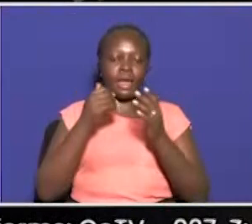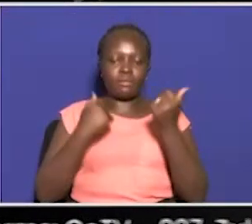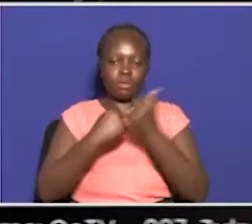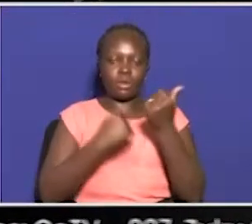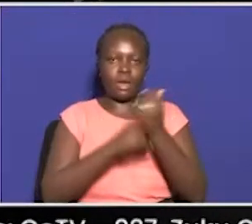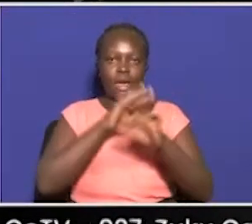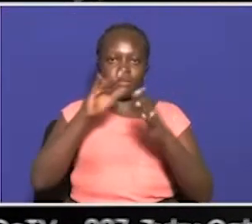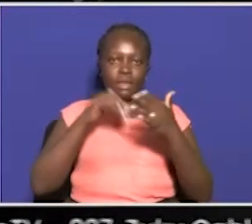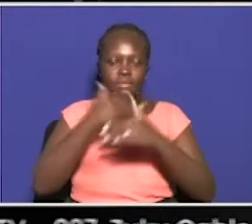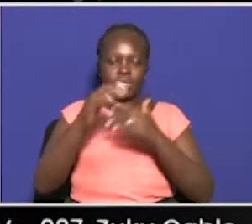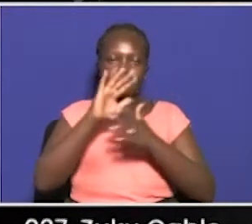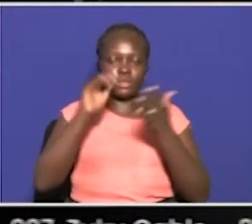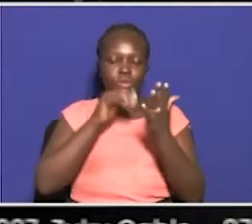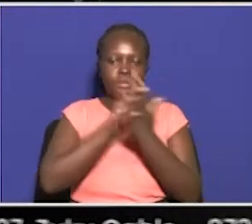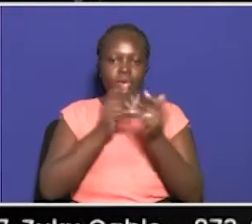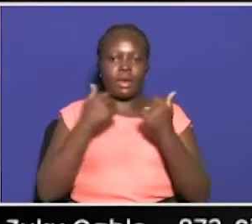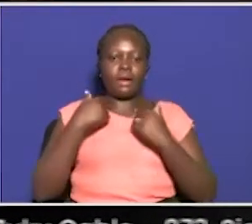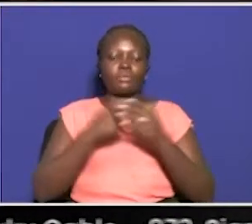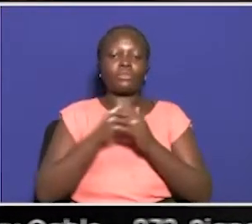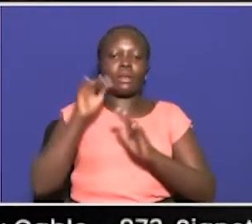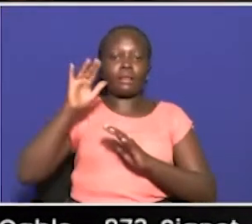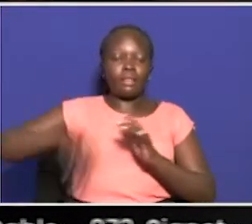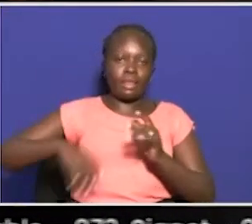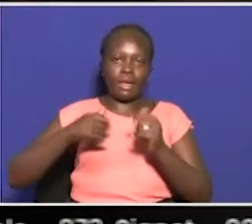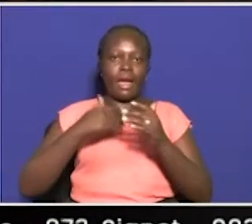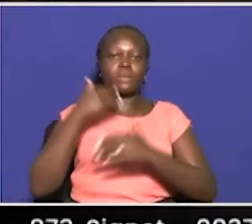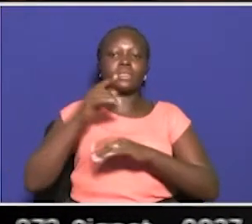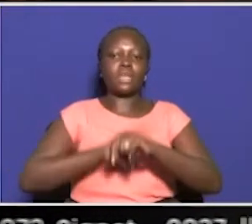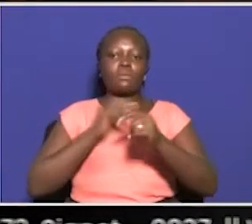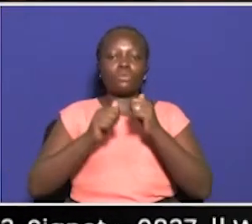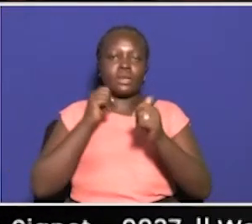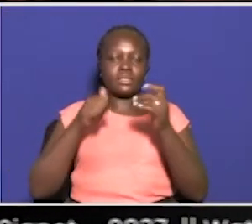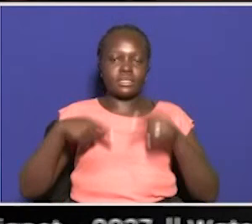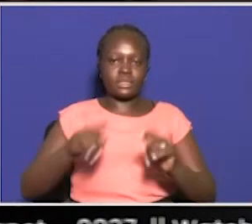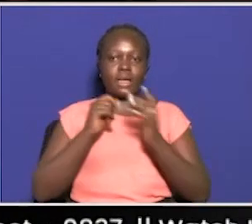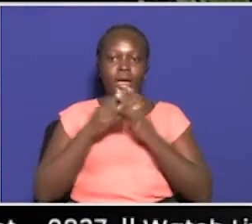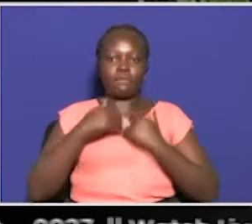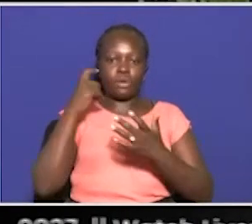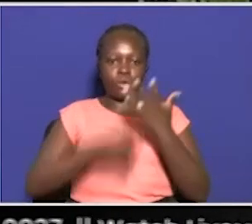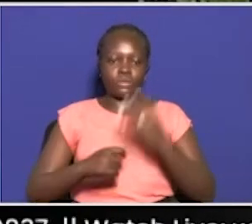raised the prospect of a slight delay to when it will start to cut borrowing costs.